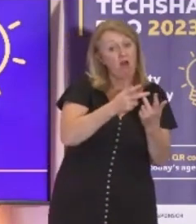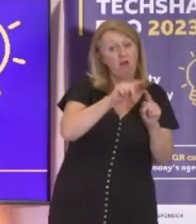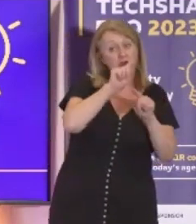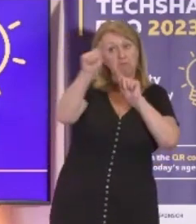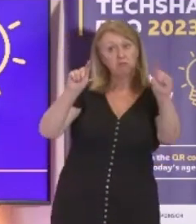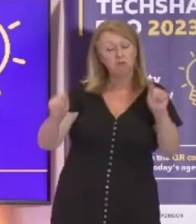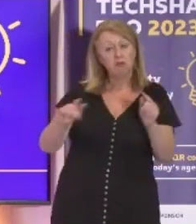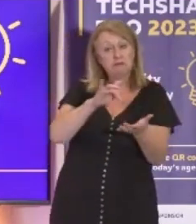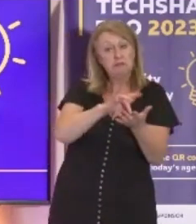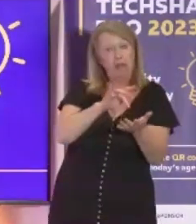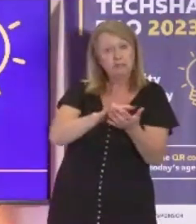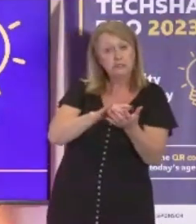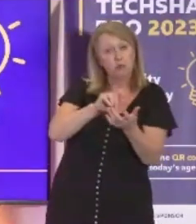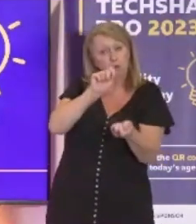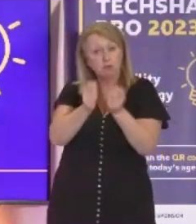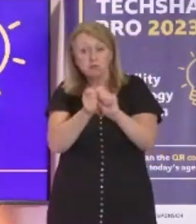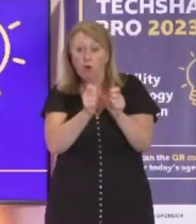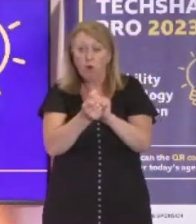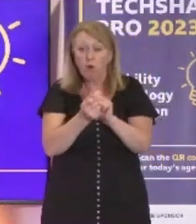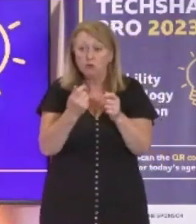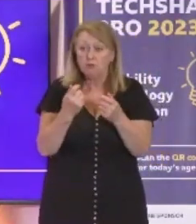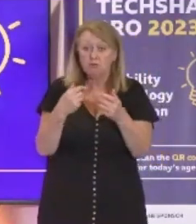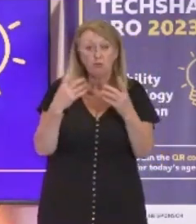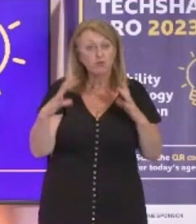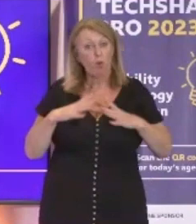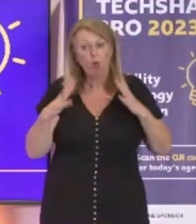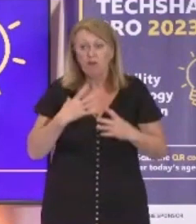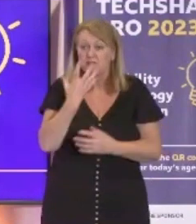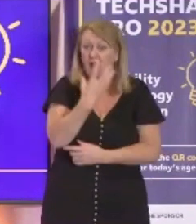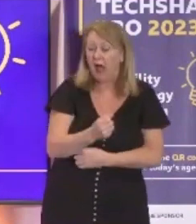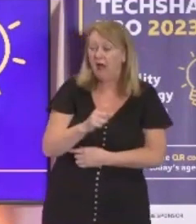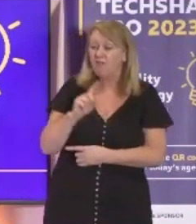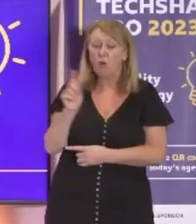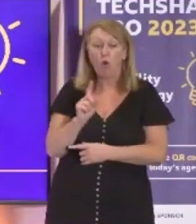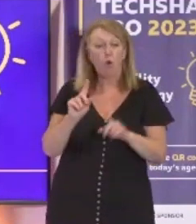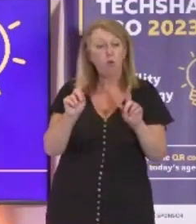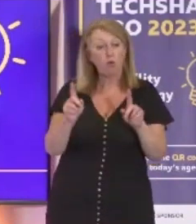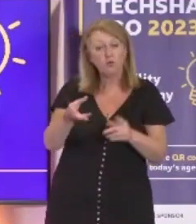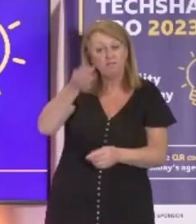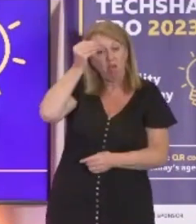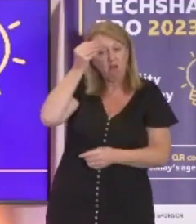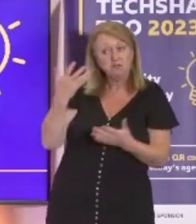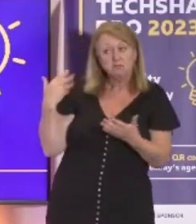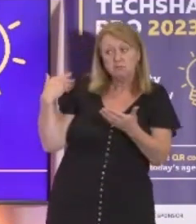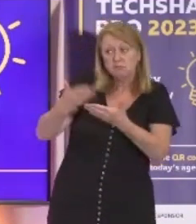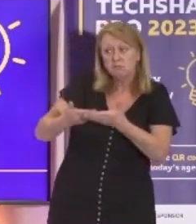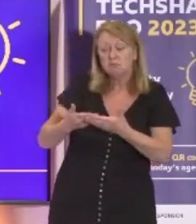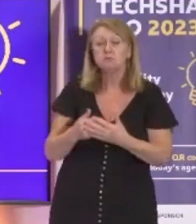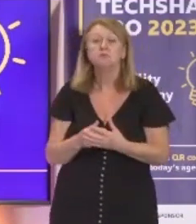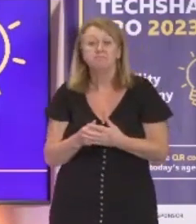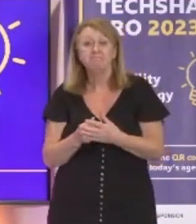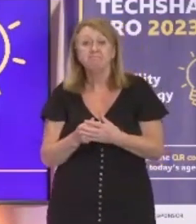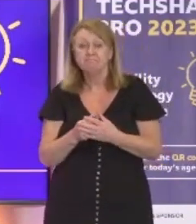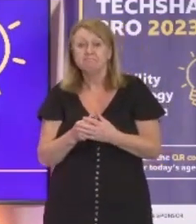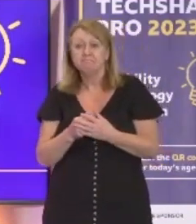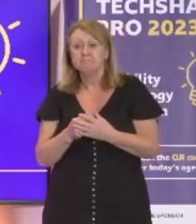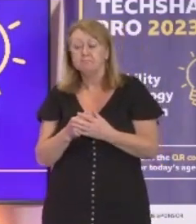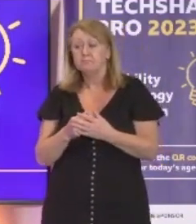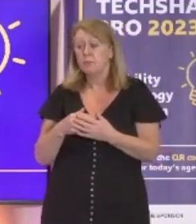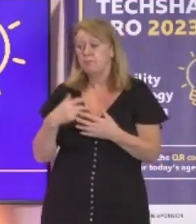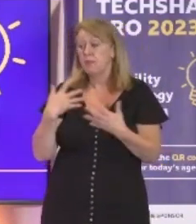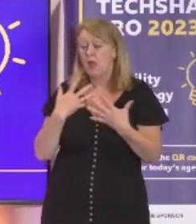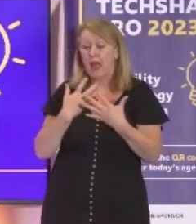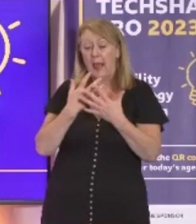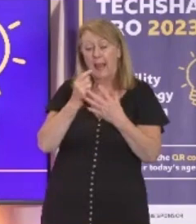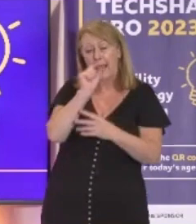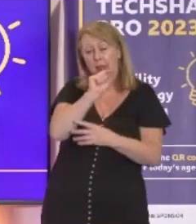going to re-engineer things that were already there? What's the lessons learned, and where are you taking it? probably a little bit of all of those. We're in the process